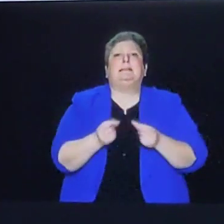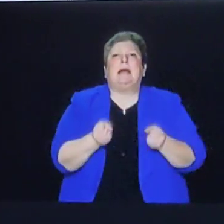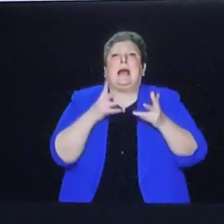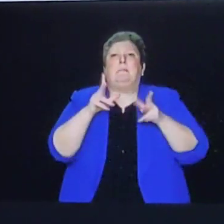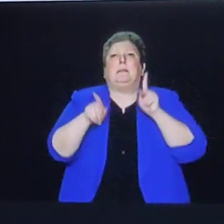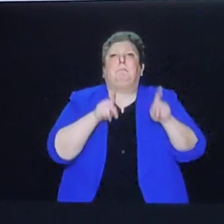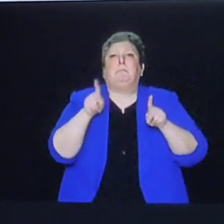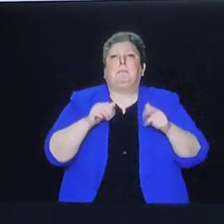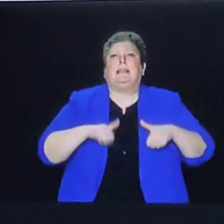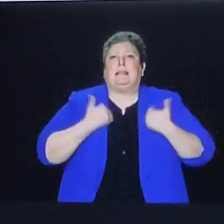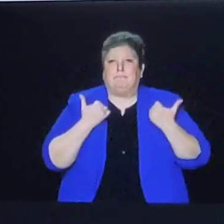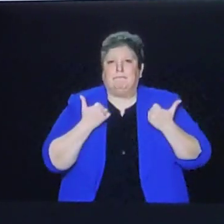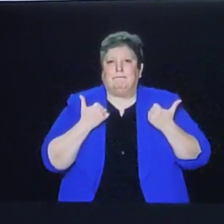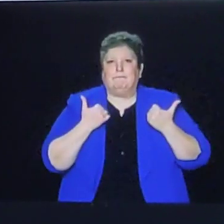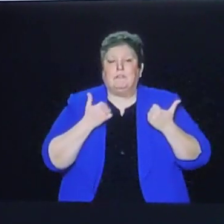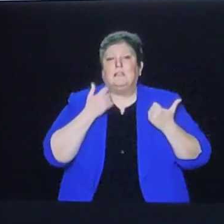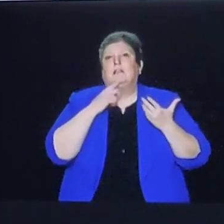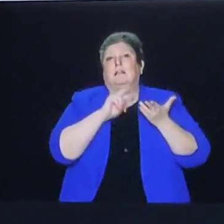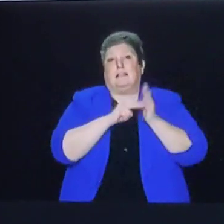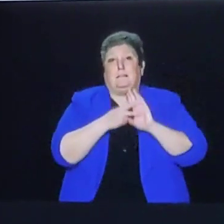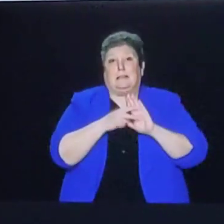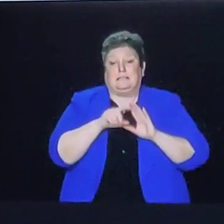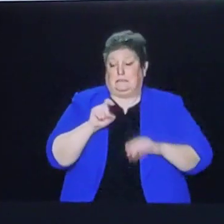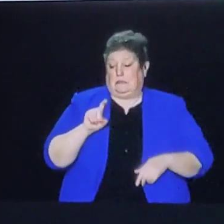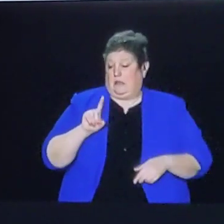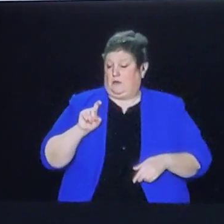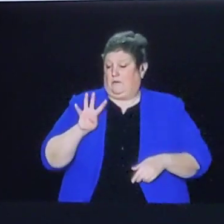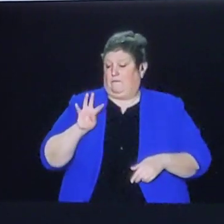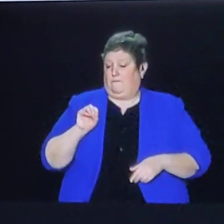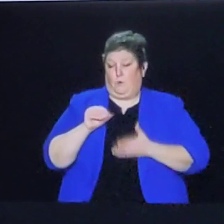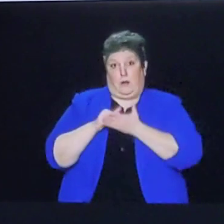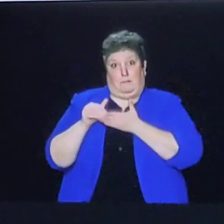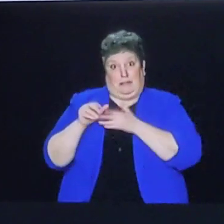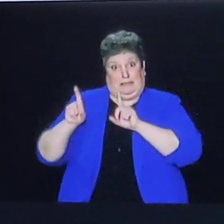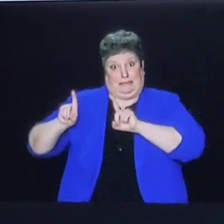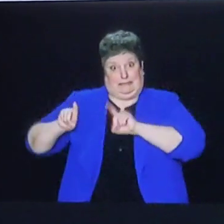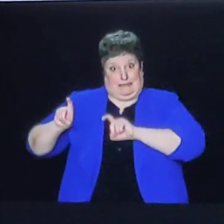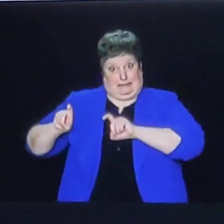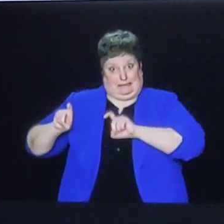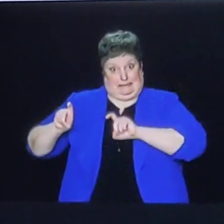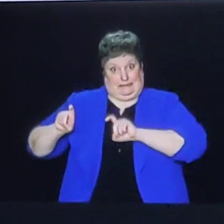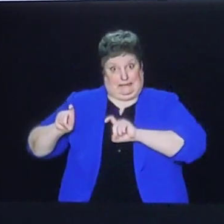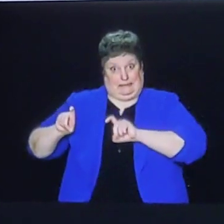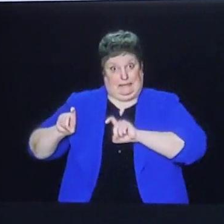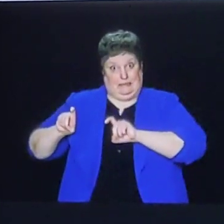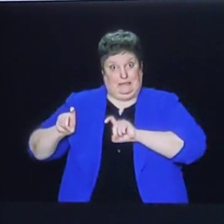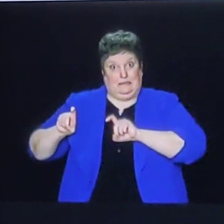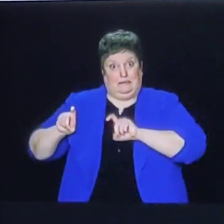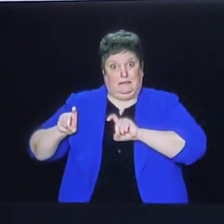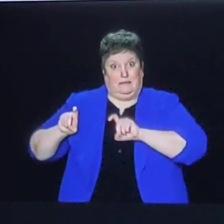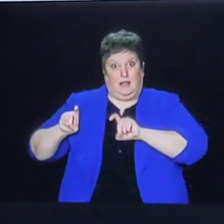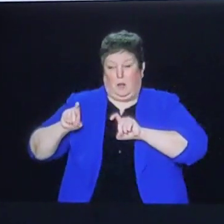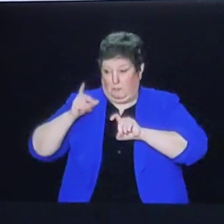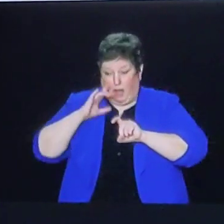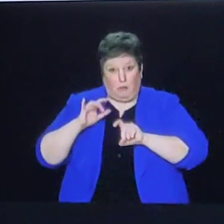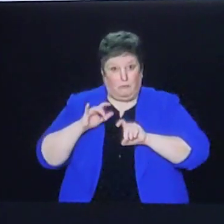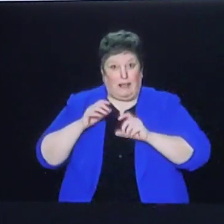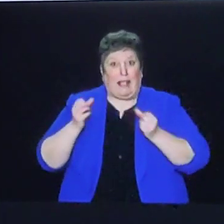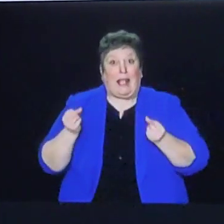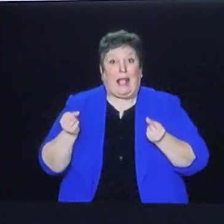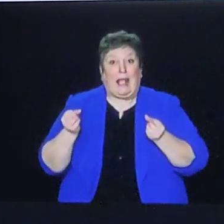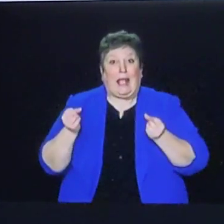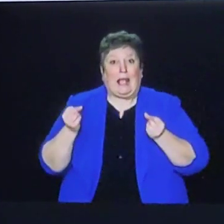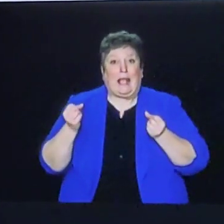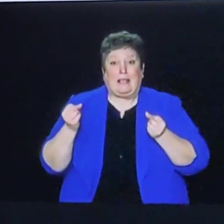is 140 million tests, which is many times the number of tests delivered